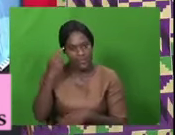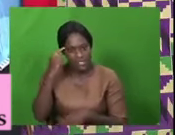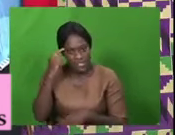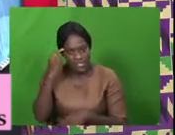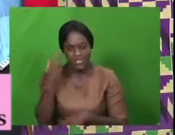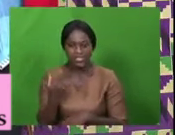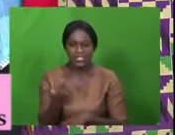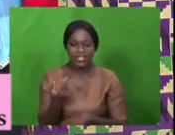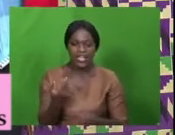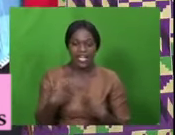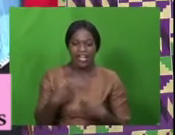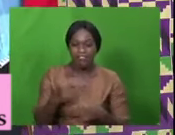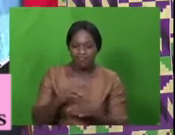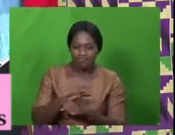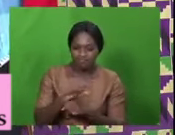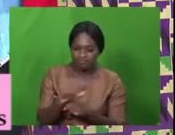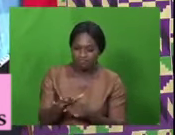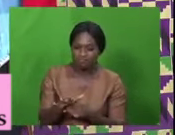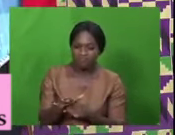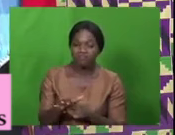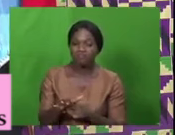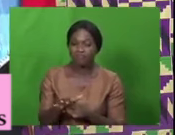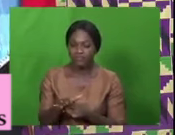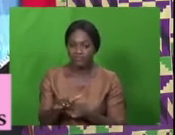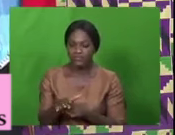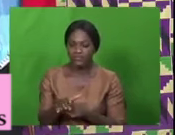COVID-19 infection or death rate.